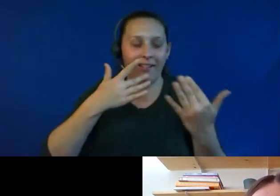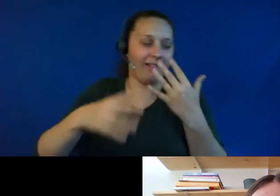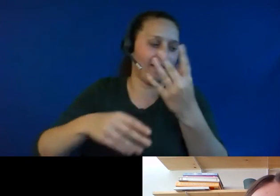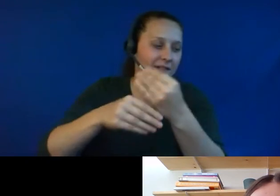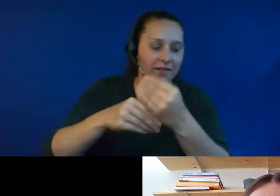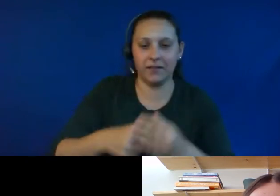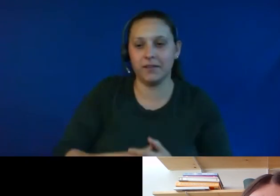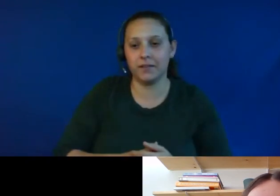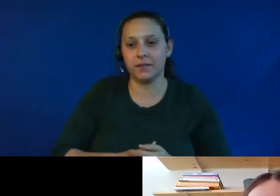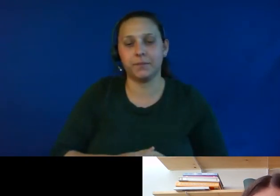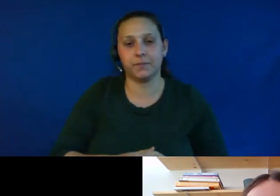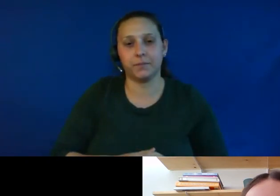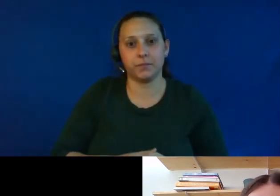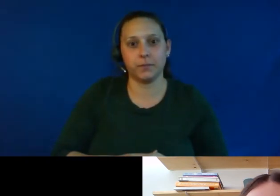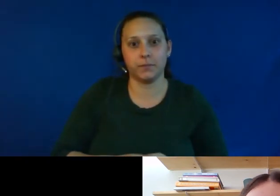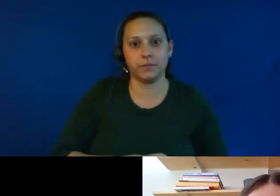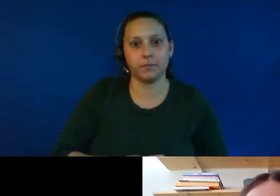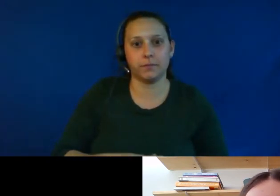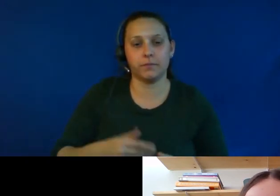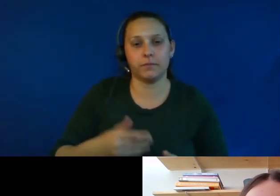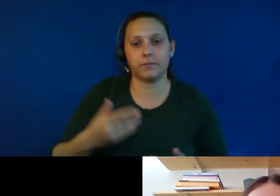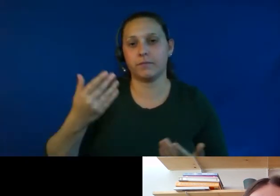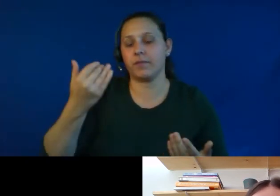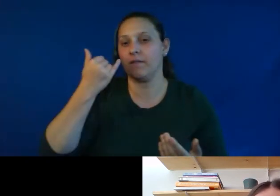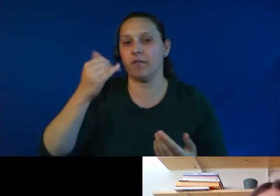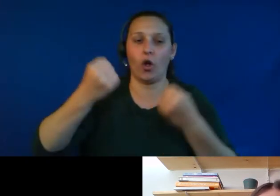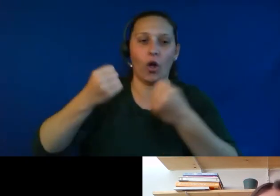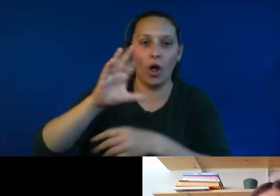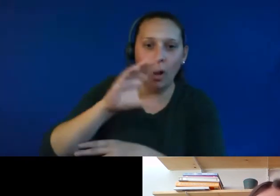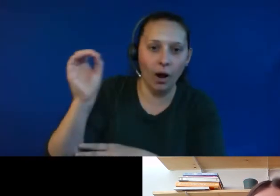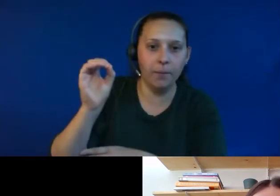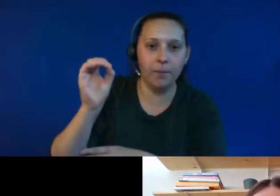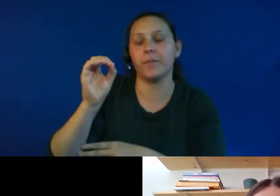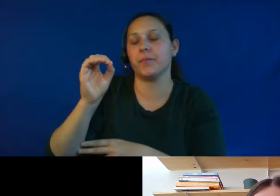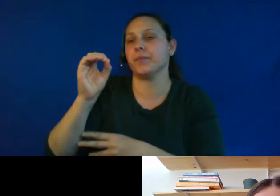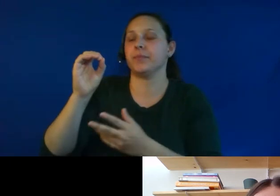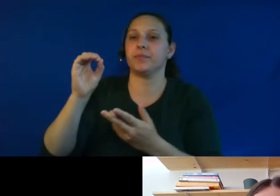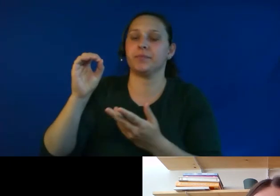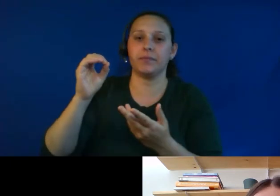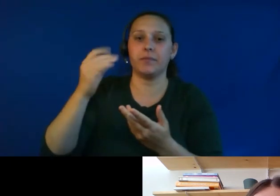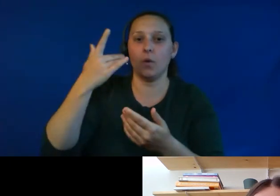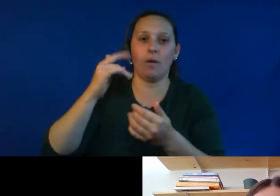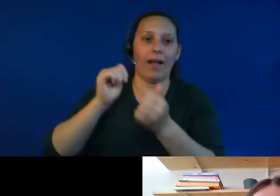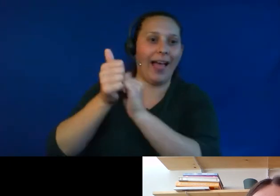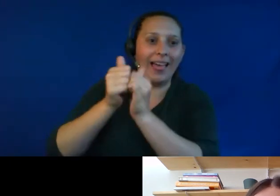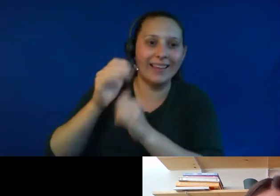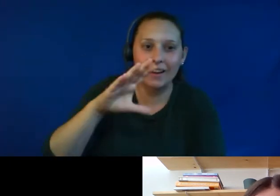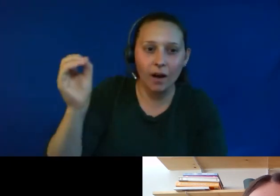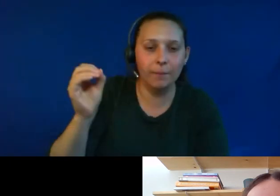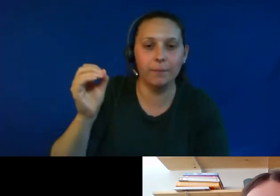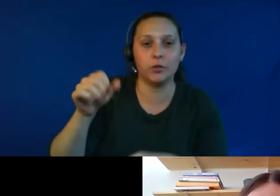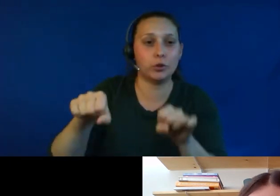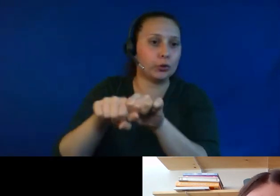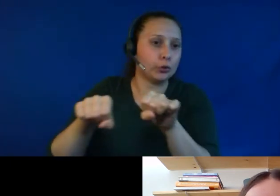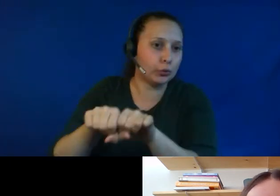of manufacturing. So you can imagine, car companies would like it for prototyping. Athletic companies use it for things like